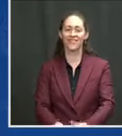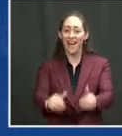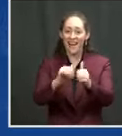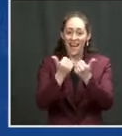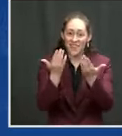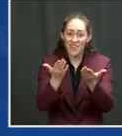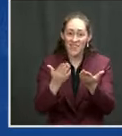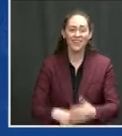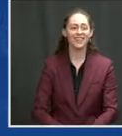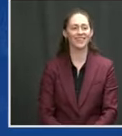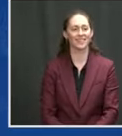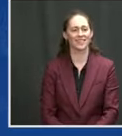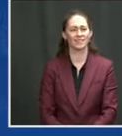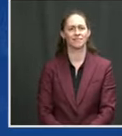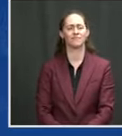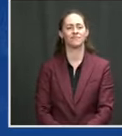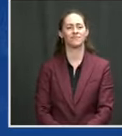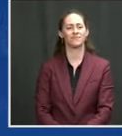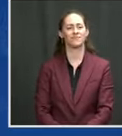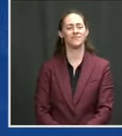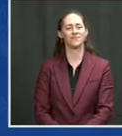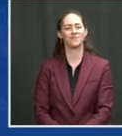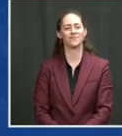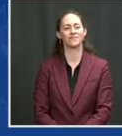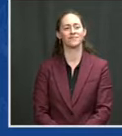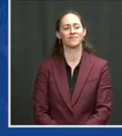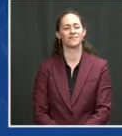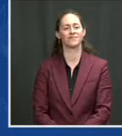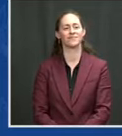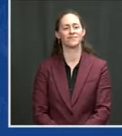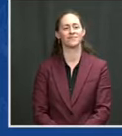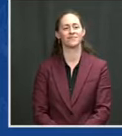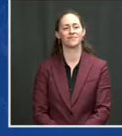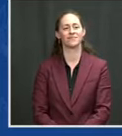Minnesota's great, but it can't be as nice a weather as there is in Mexico now, is there?